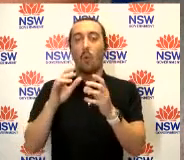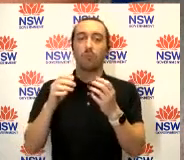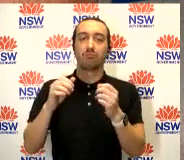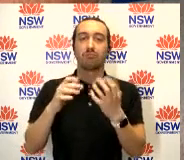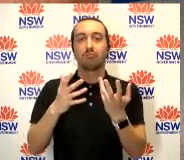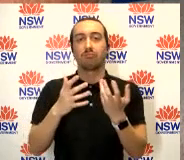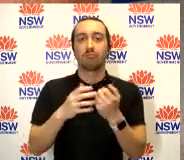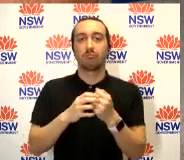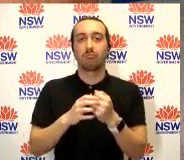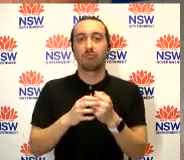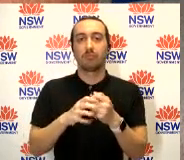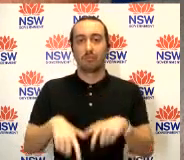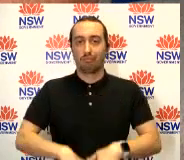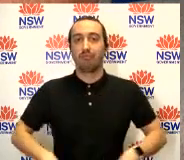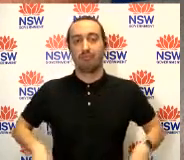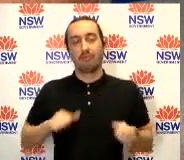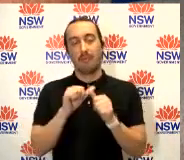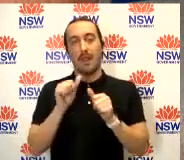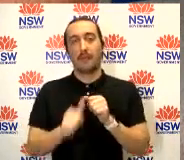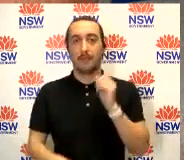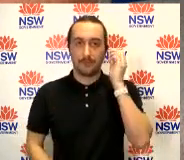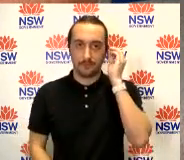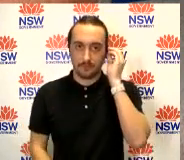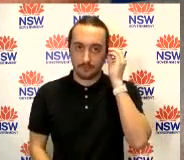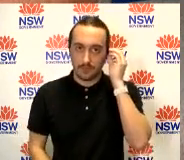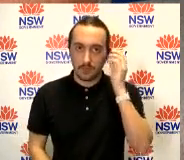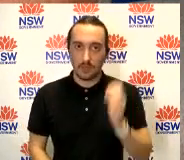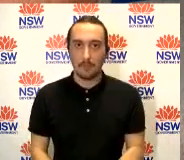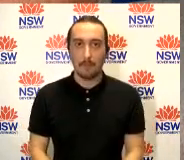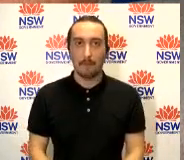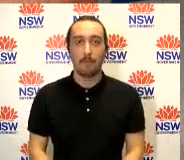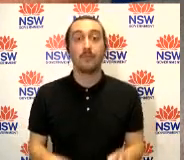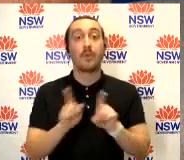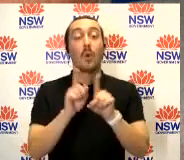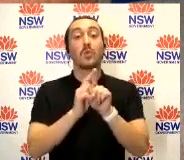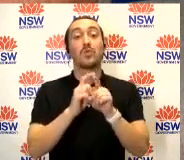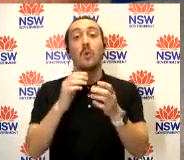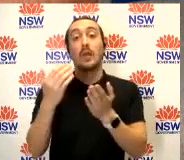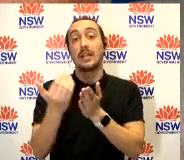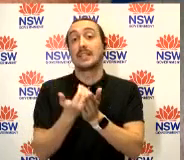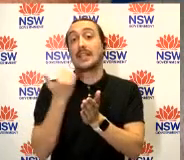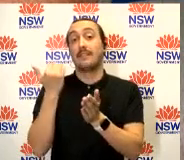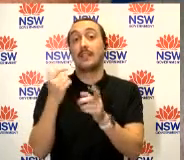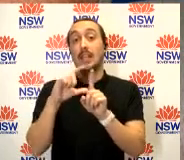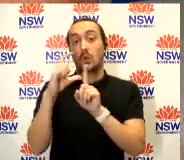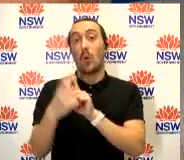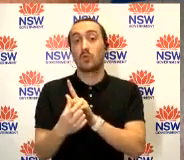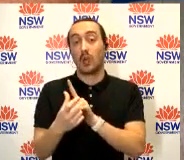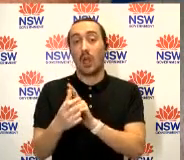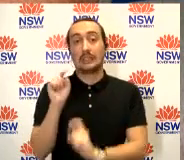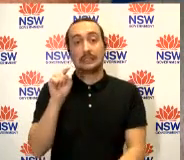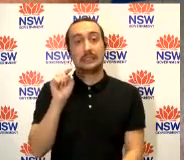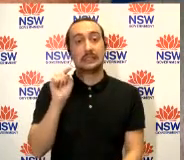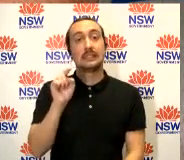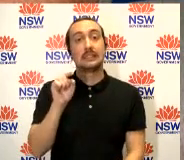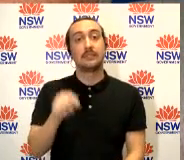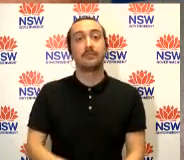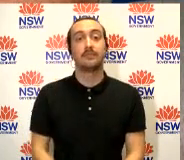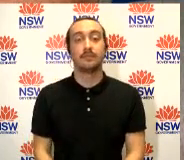systems perspective, and more so safety culture perspective, I'd recommend that